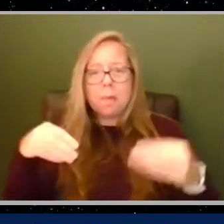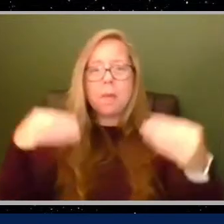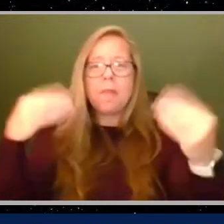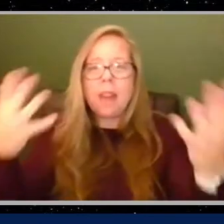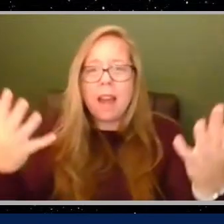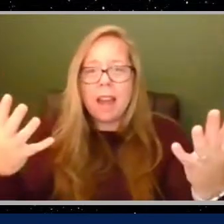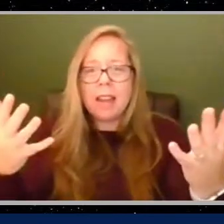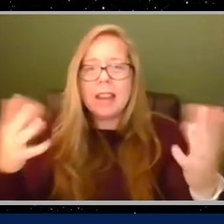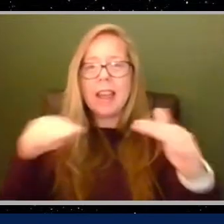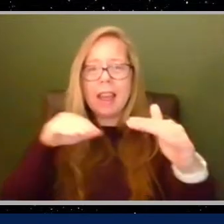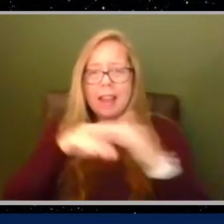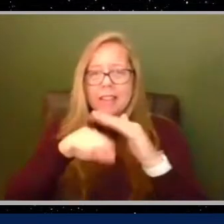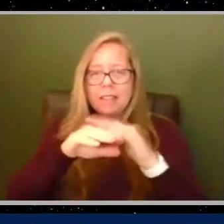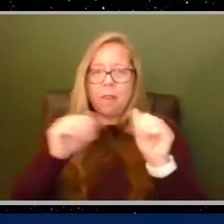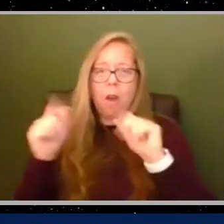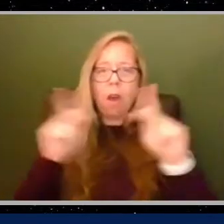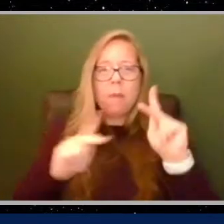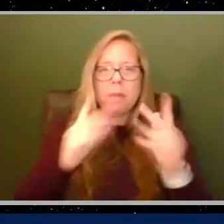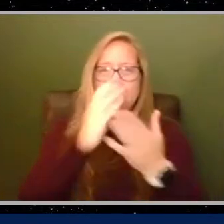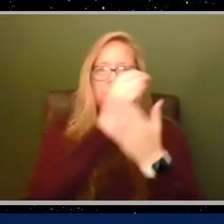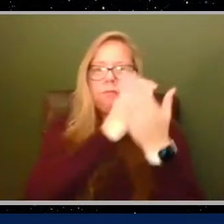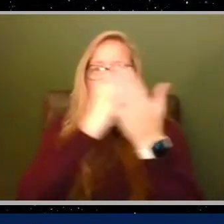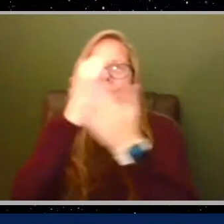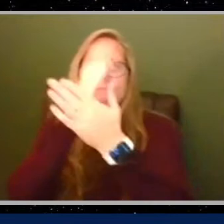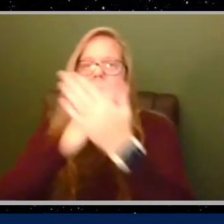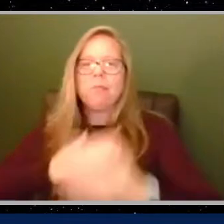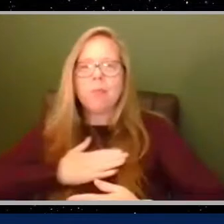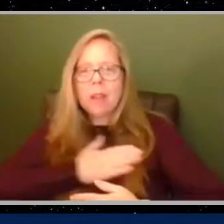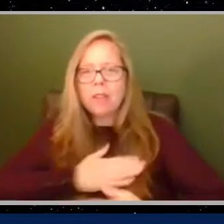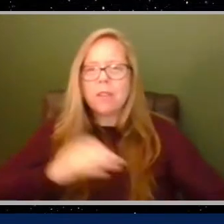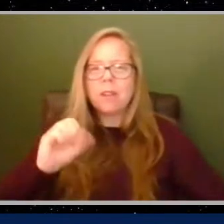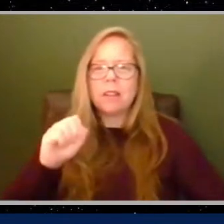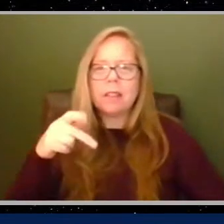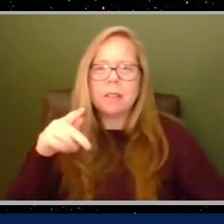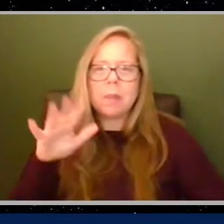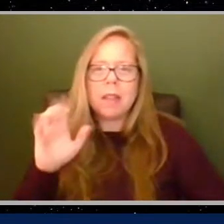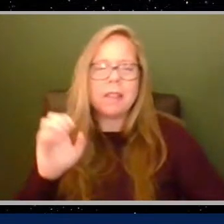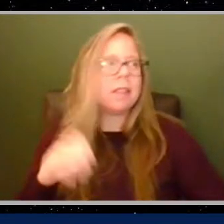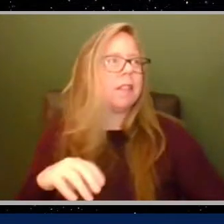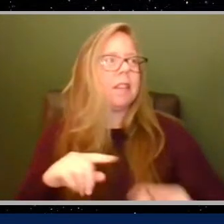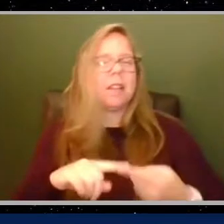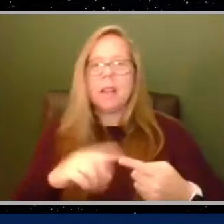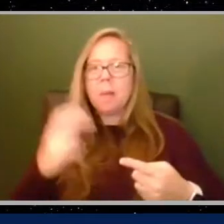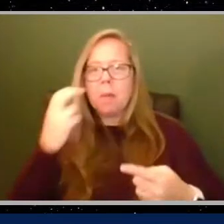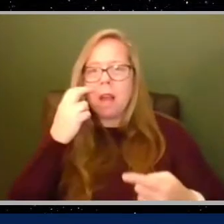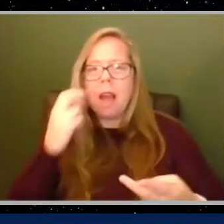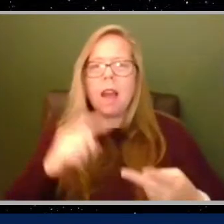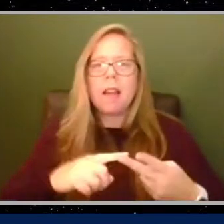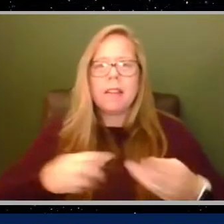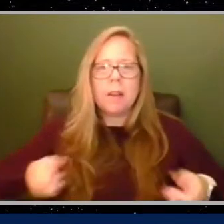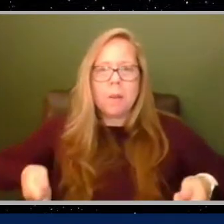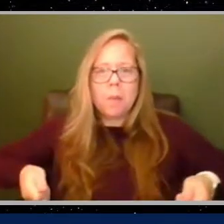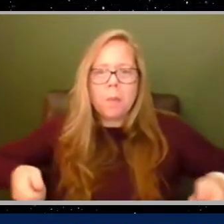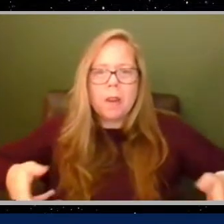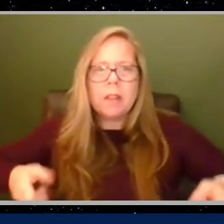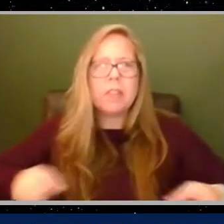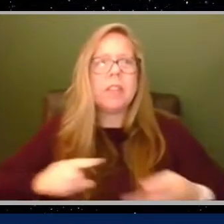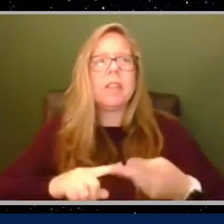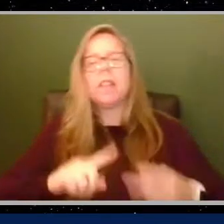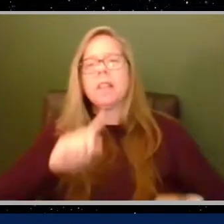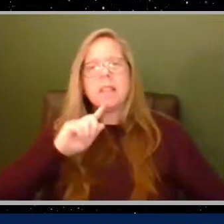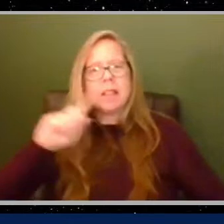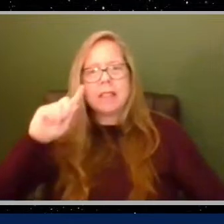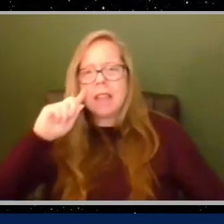everyone. So that includes people who use wheelchairs, people who are blind or deaf or